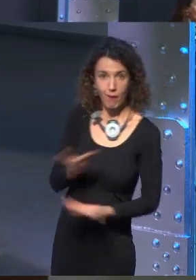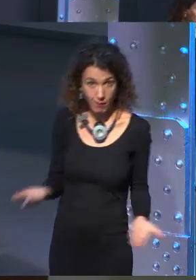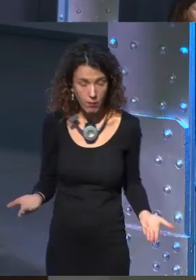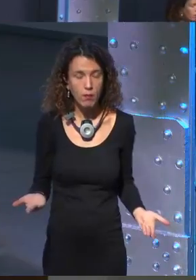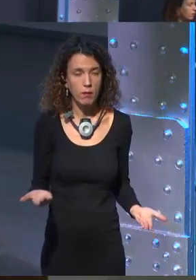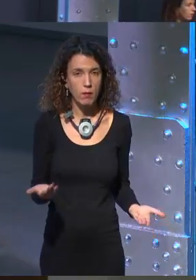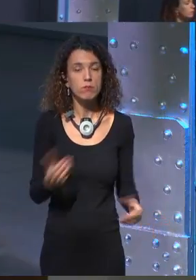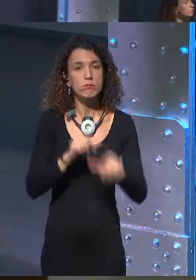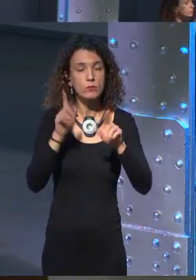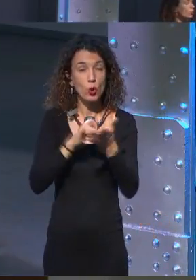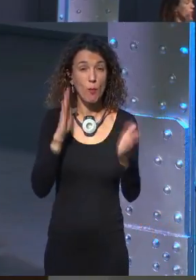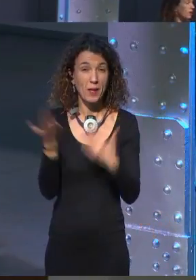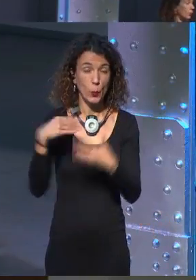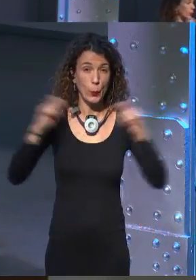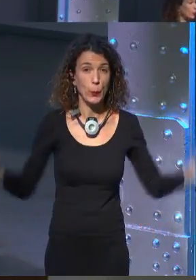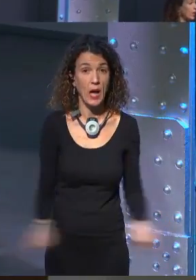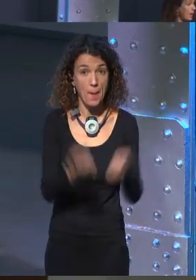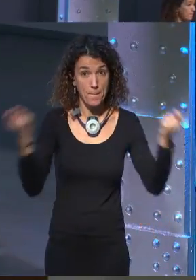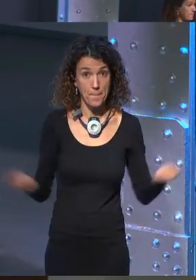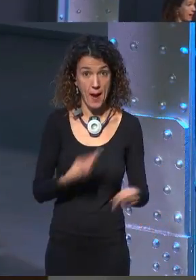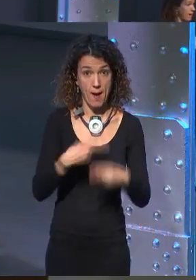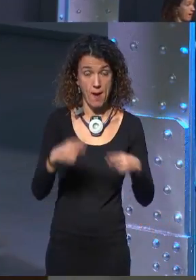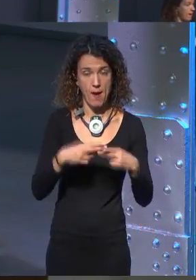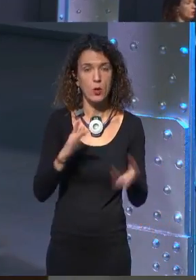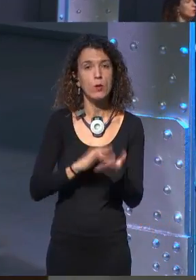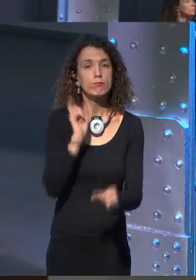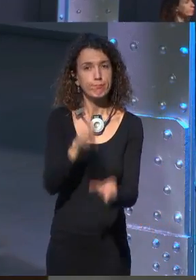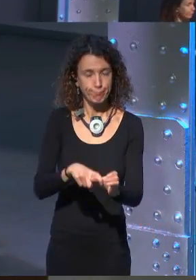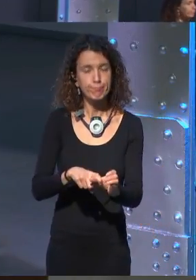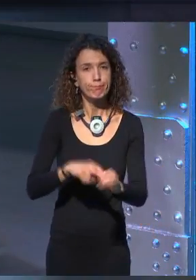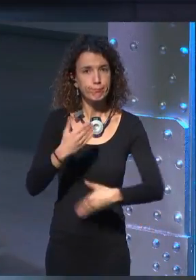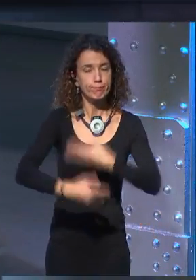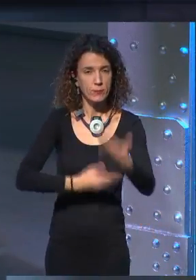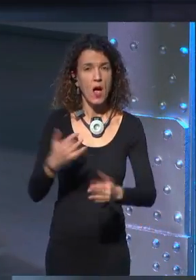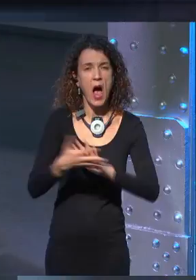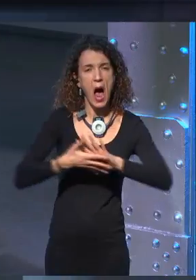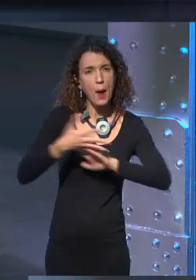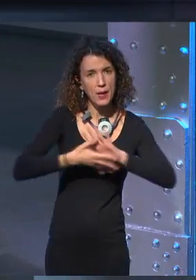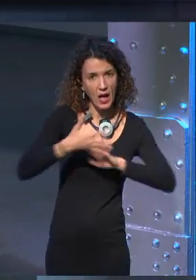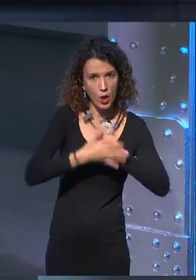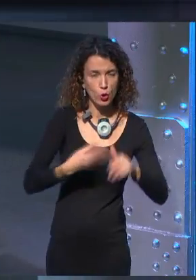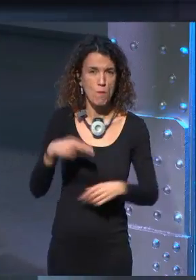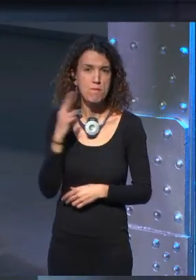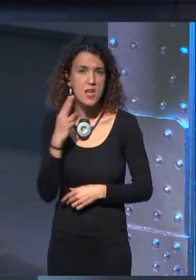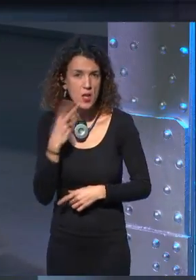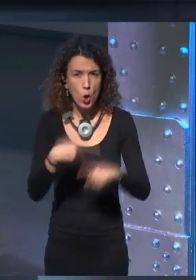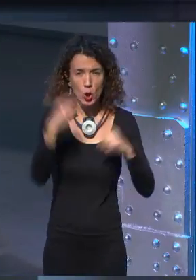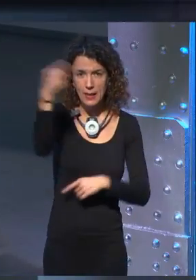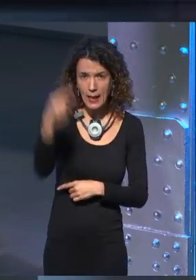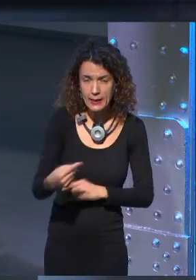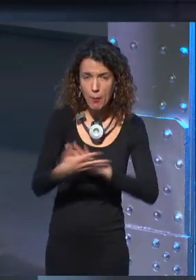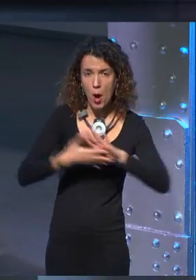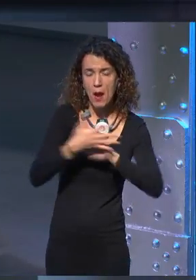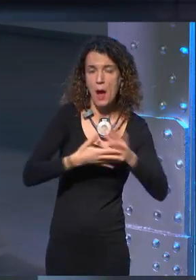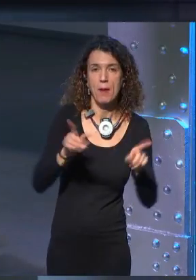during the political campaign, started getting along with Mary Alice saying, you know, it's really funny. We're talking about fear. We're talking about negatives. We're not